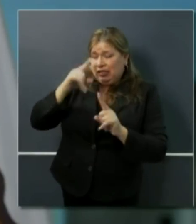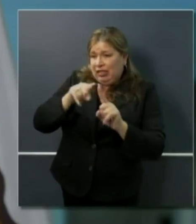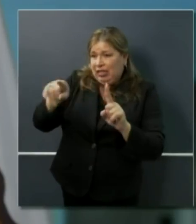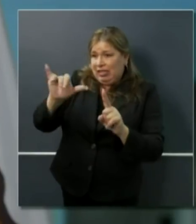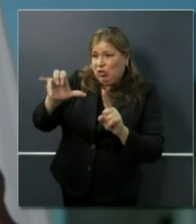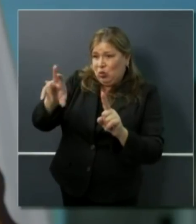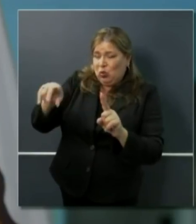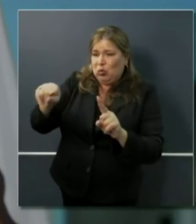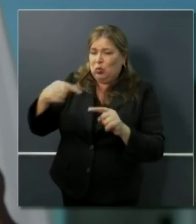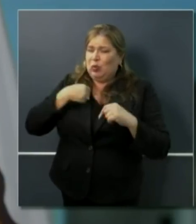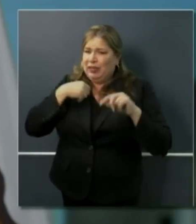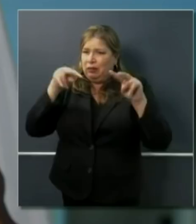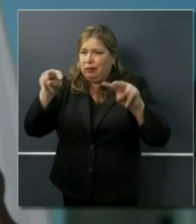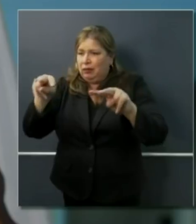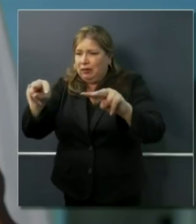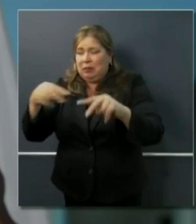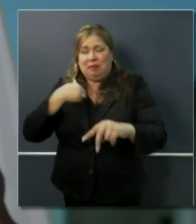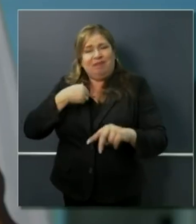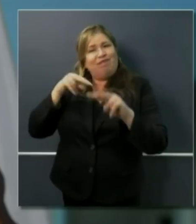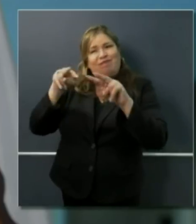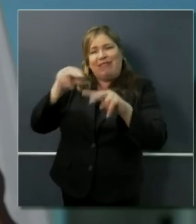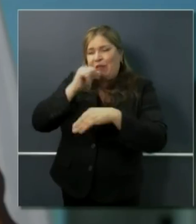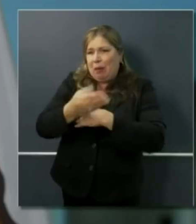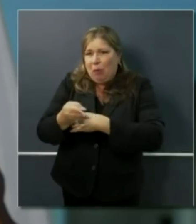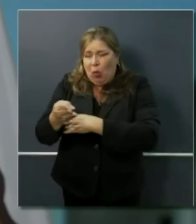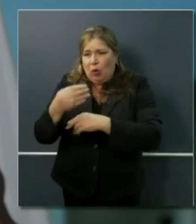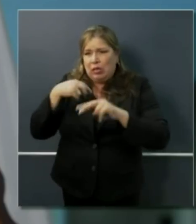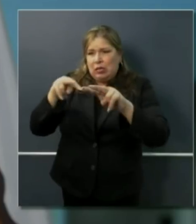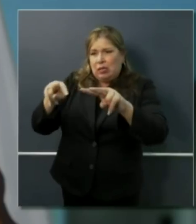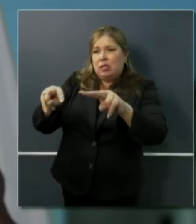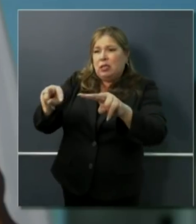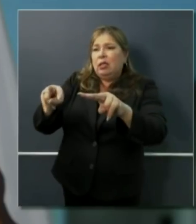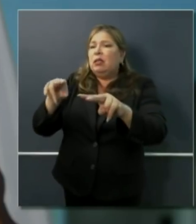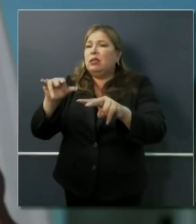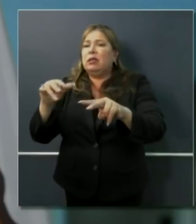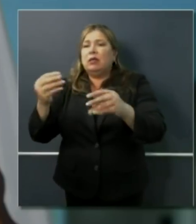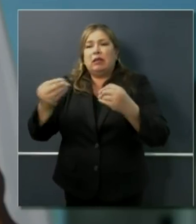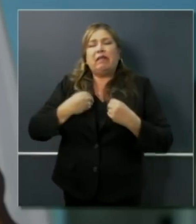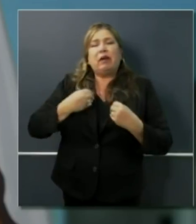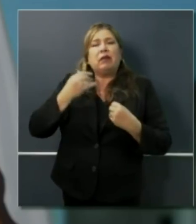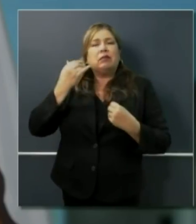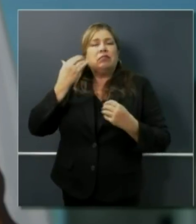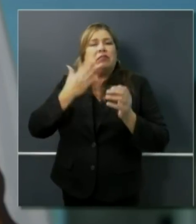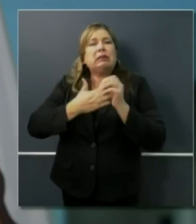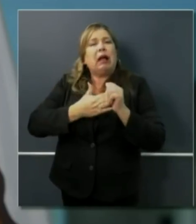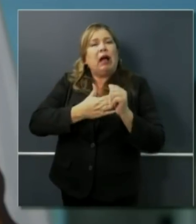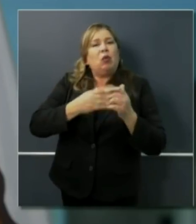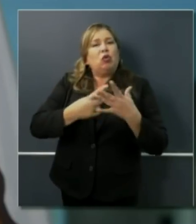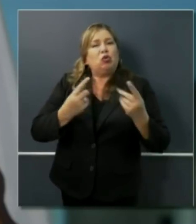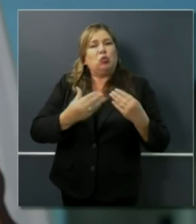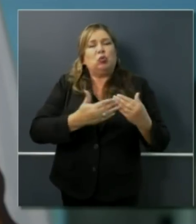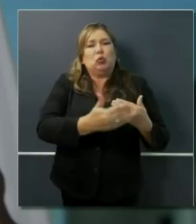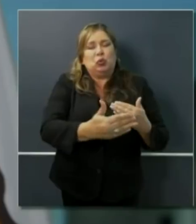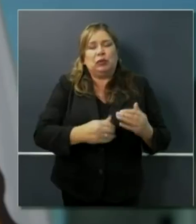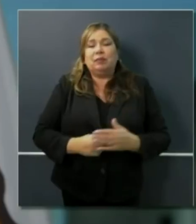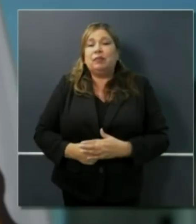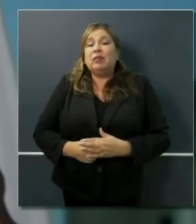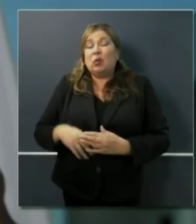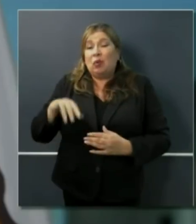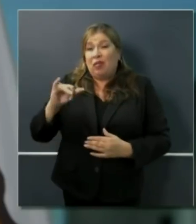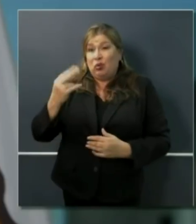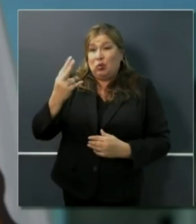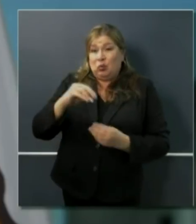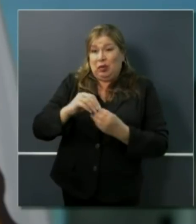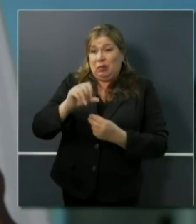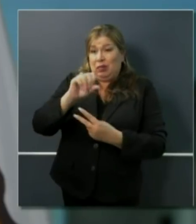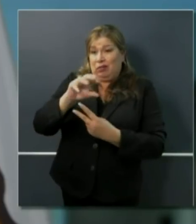and they guide so many of the decisions that we make on a daily basis. But there was another subset of that I want to just share before we turn it